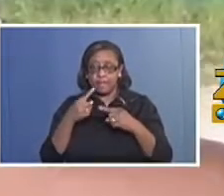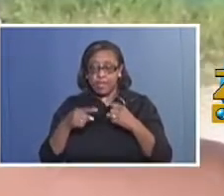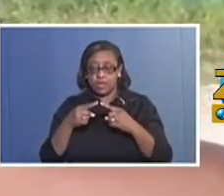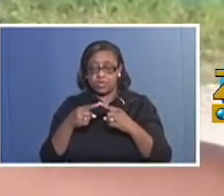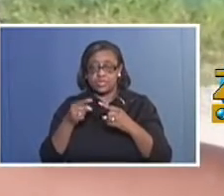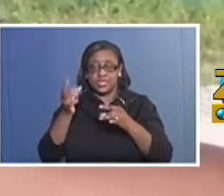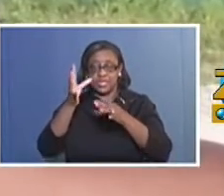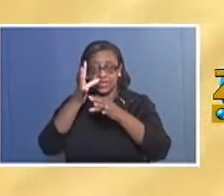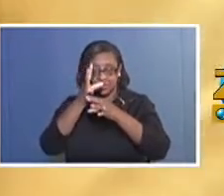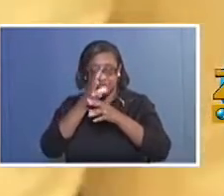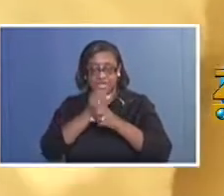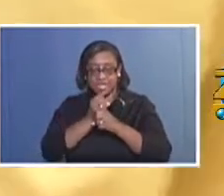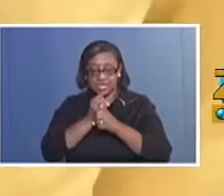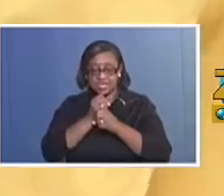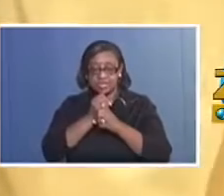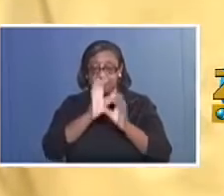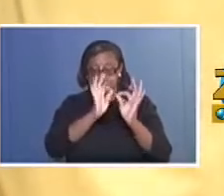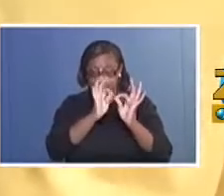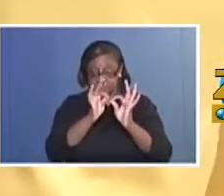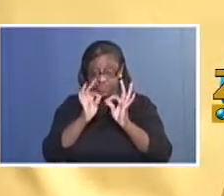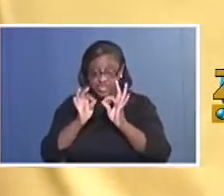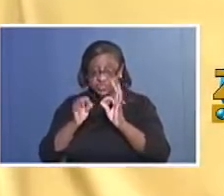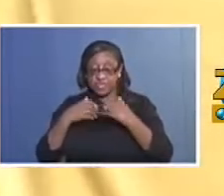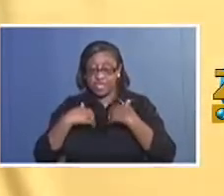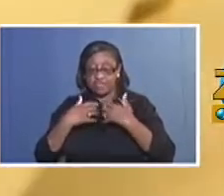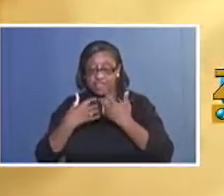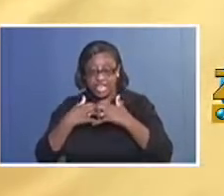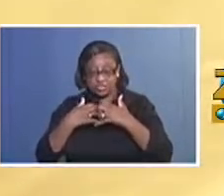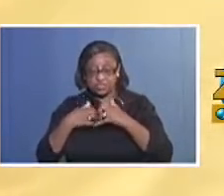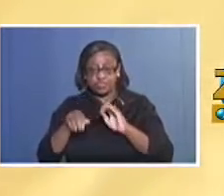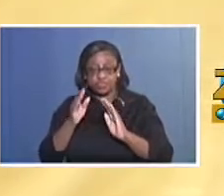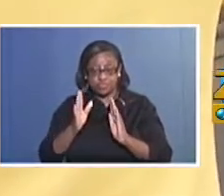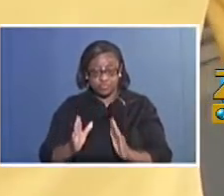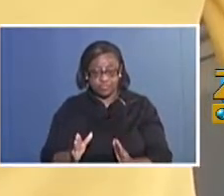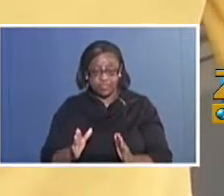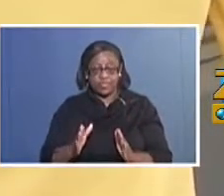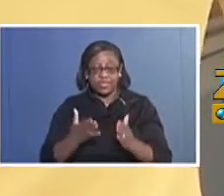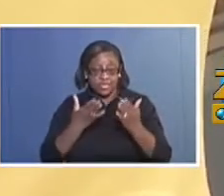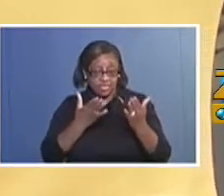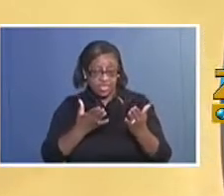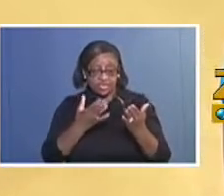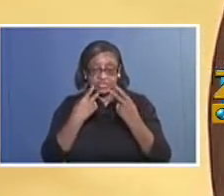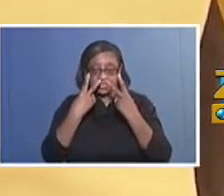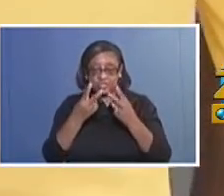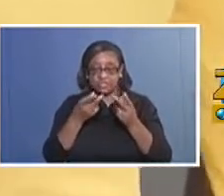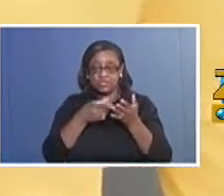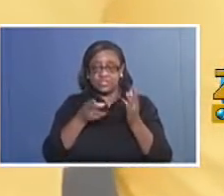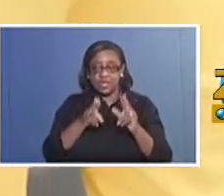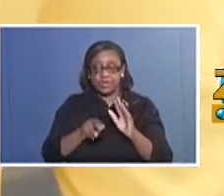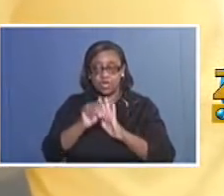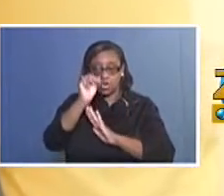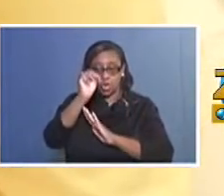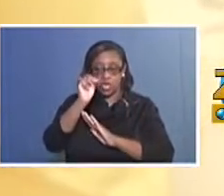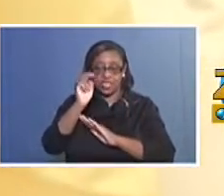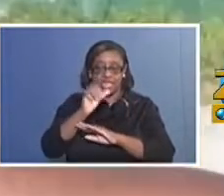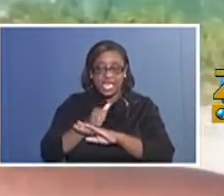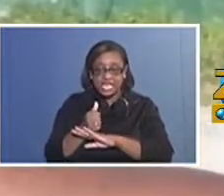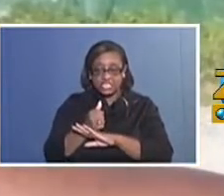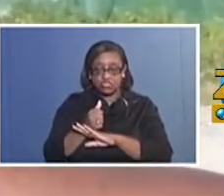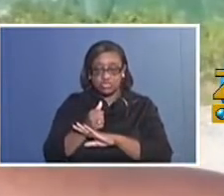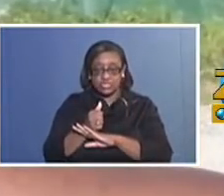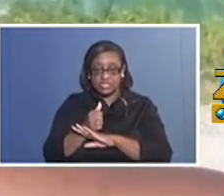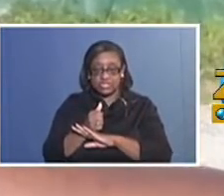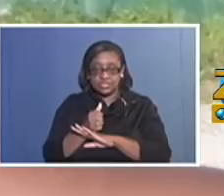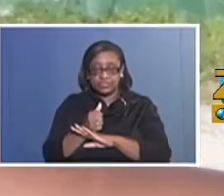get a three-phase installed in. We have some electricians on the ground who's looking at this particular entity. Here in North Andros, the parking house is very essential